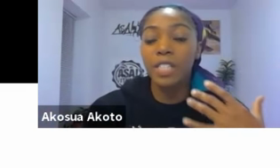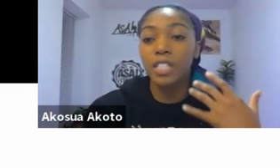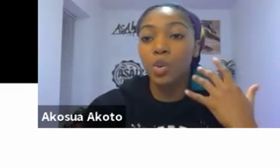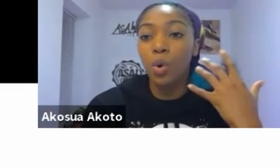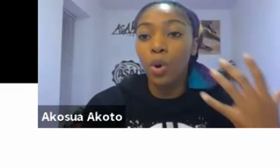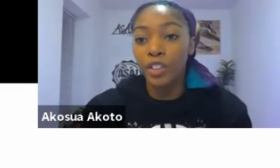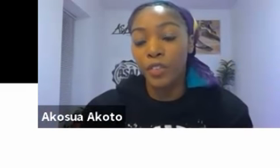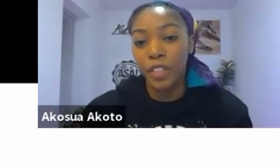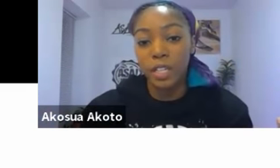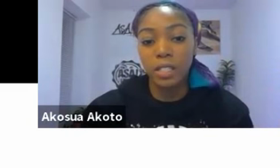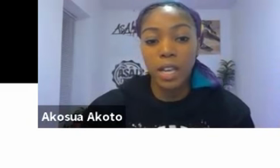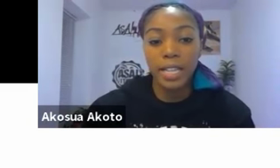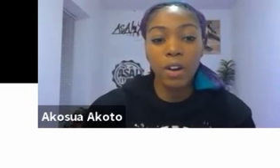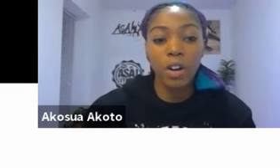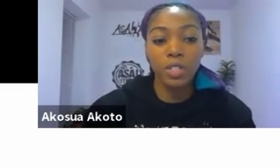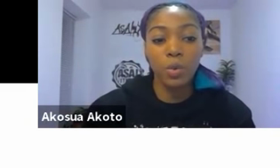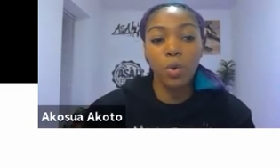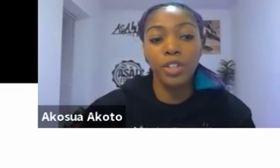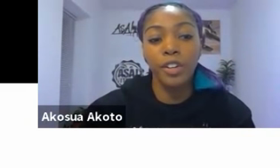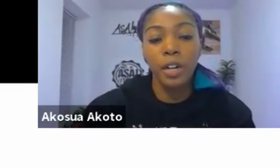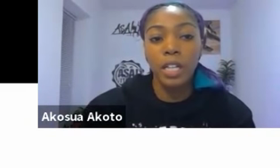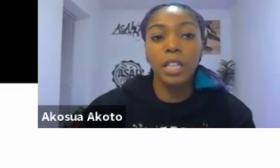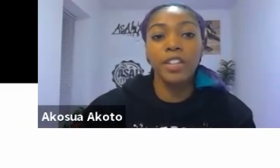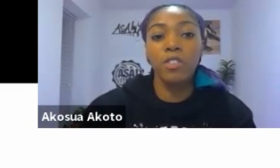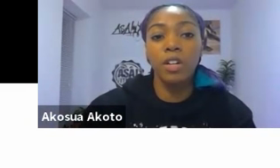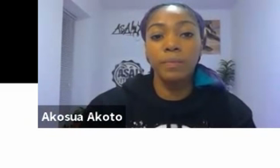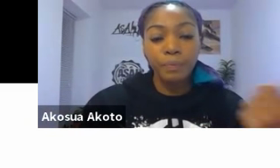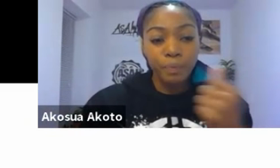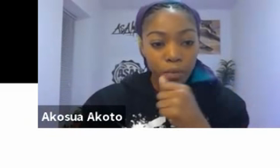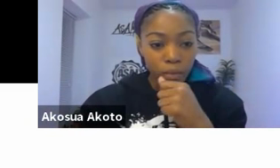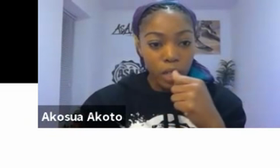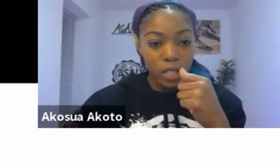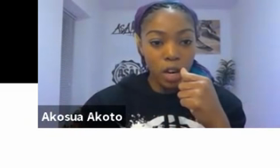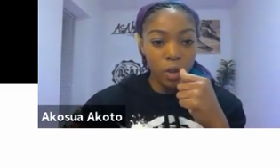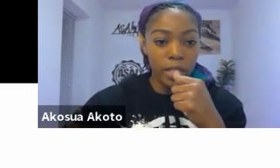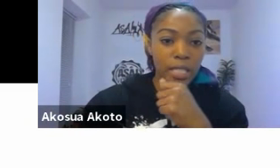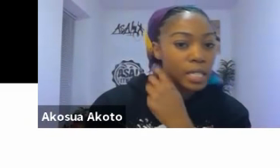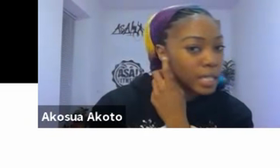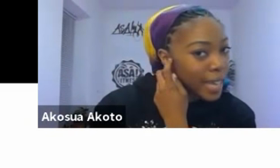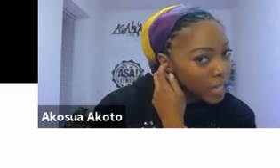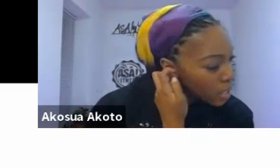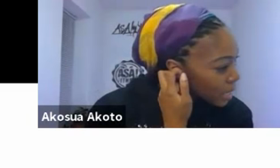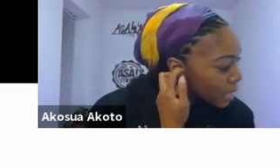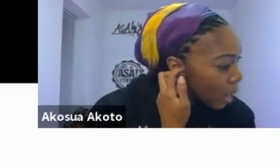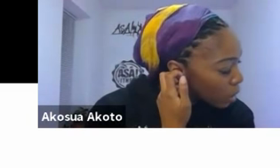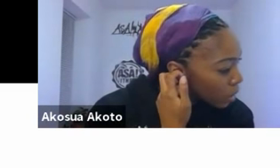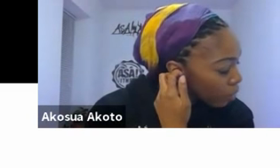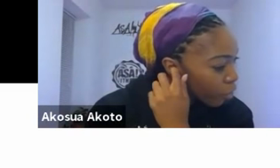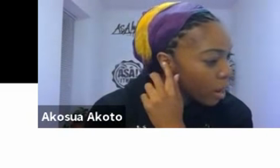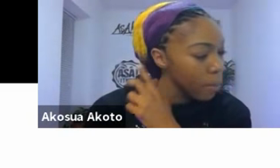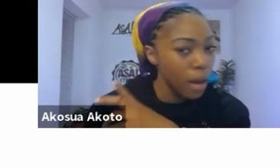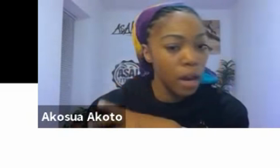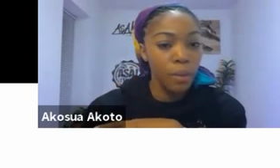timing, it gives us the order of things. And I'll go into order a little later on. So this is a dance, this is